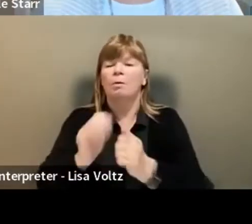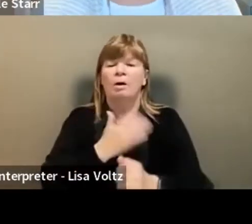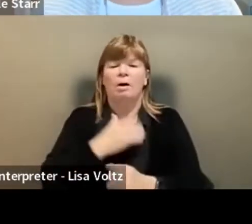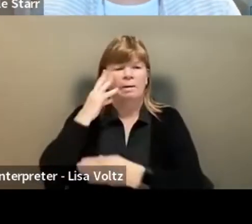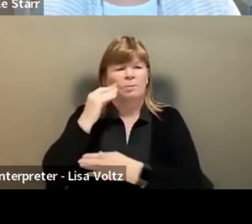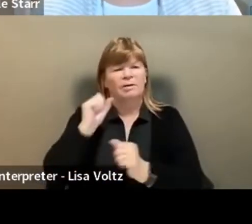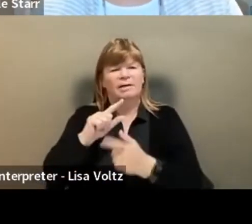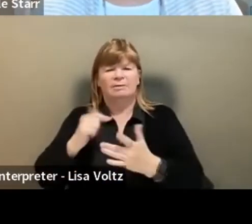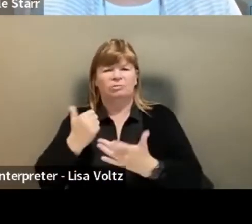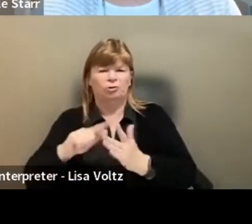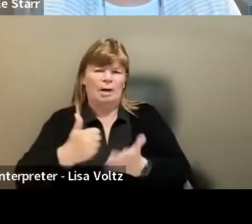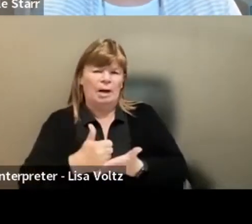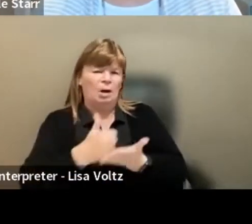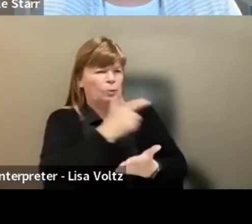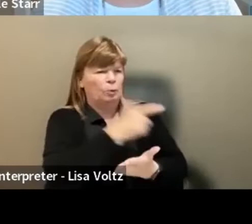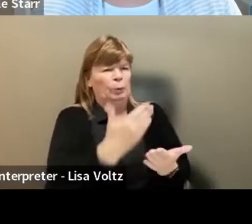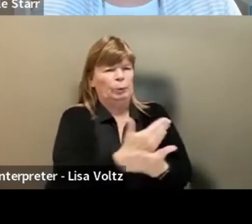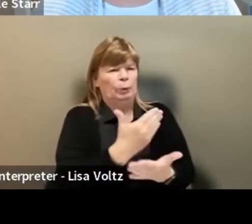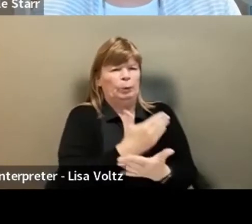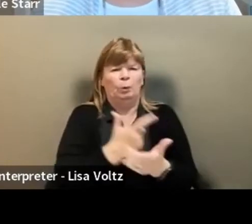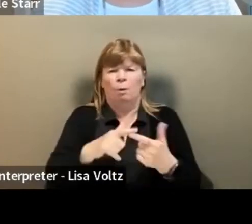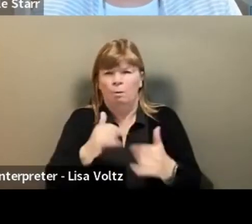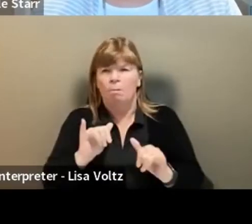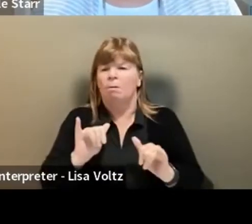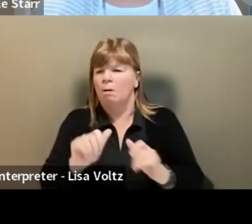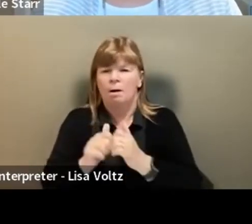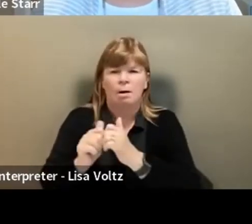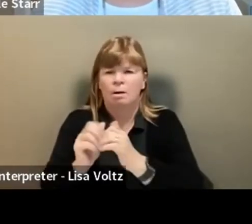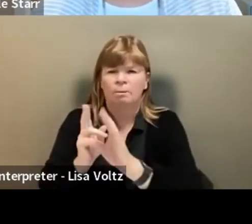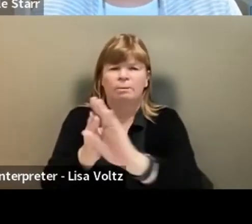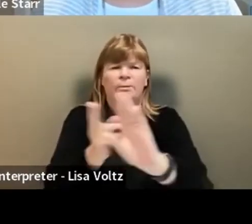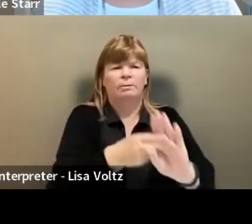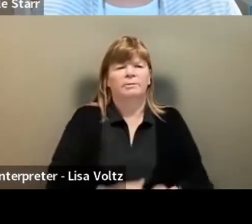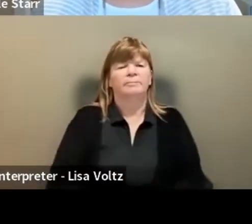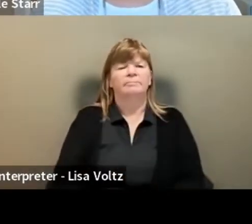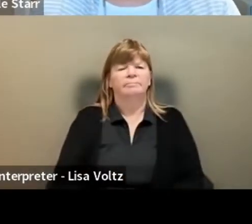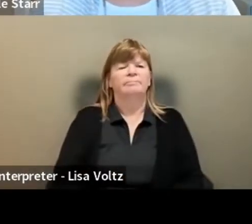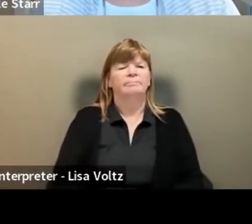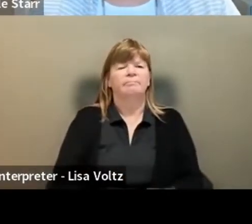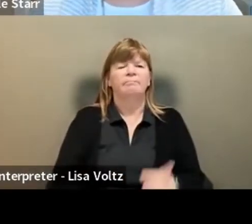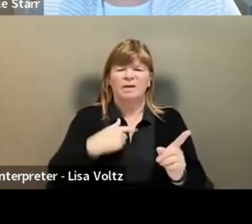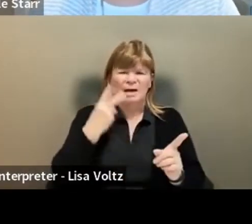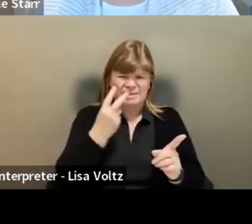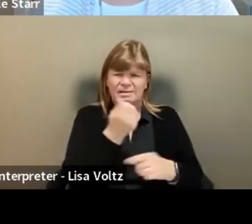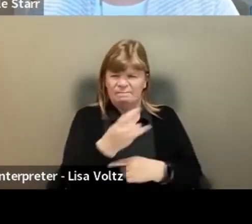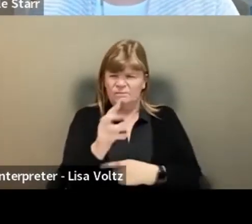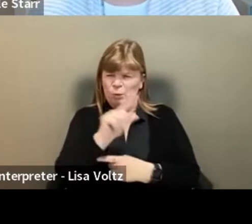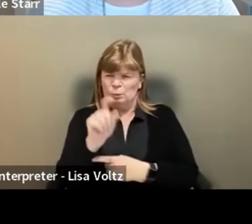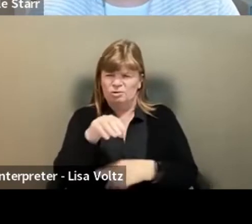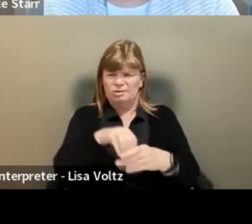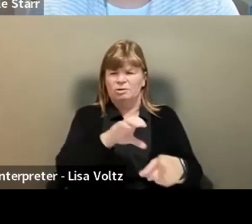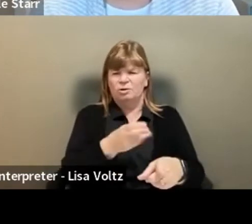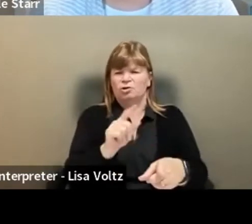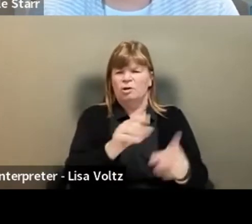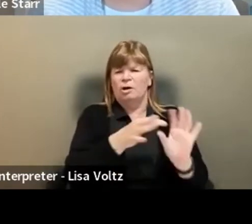just starting their journey, kind of wanting to be on boards. Mm-hmm. I've seen a couple of questions in the chat related